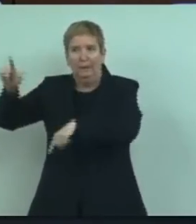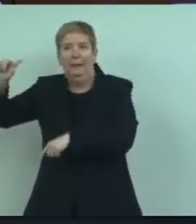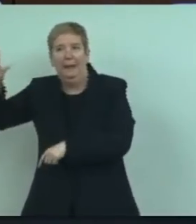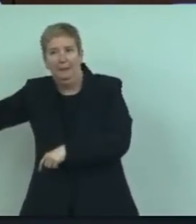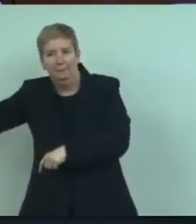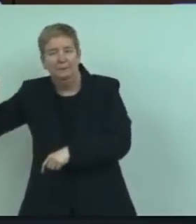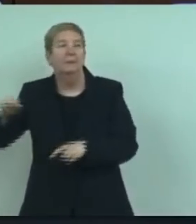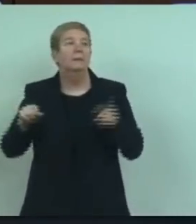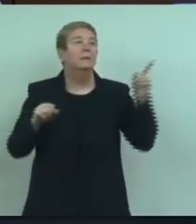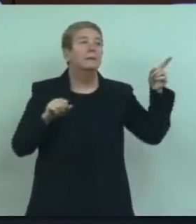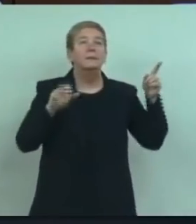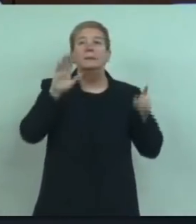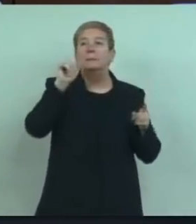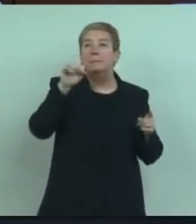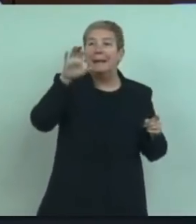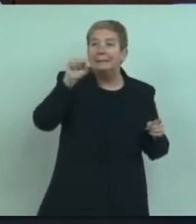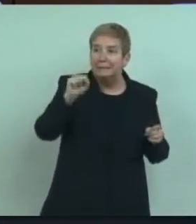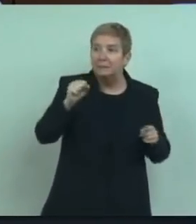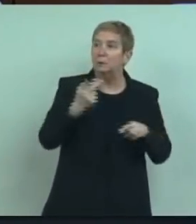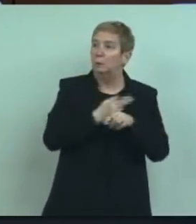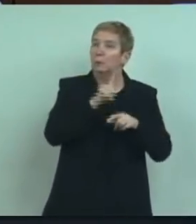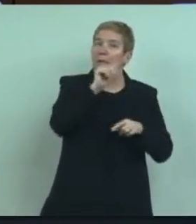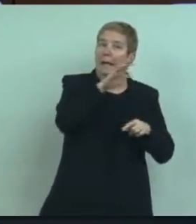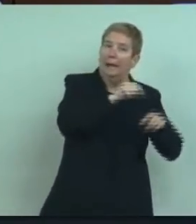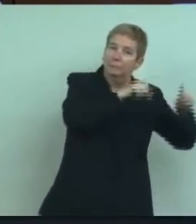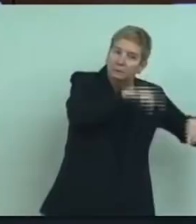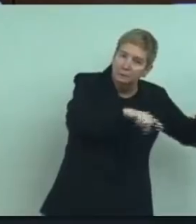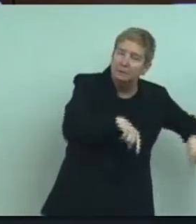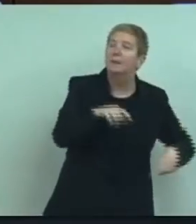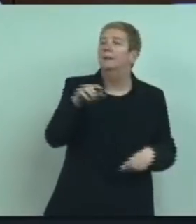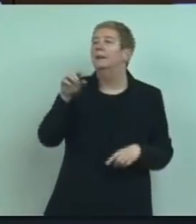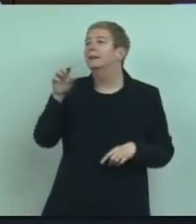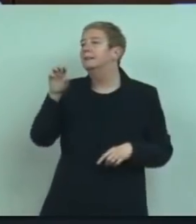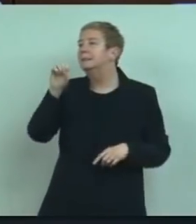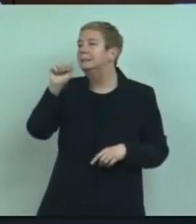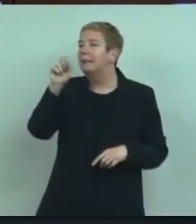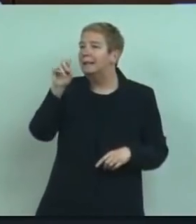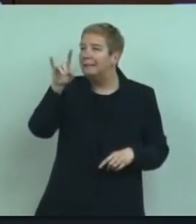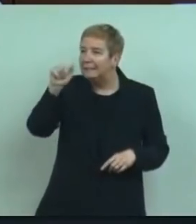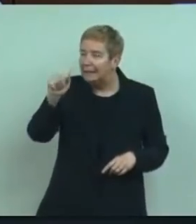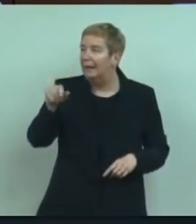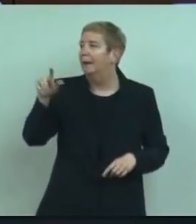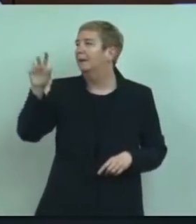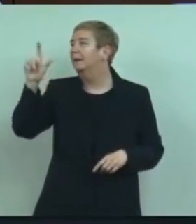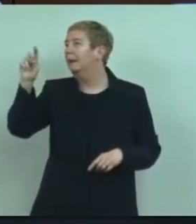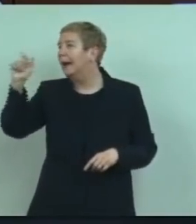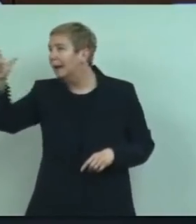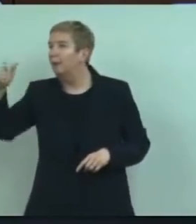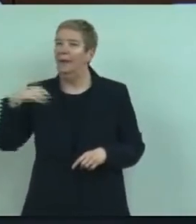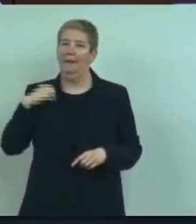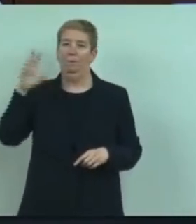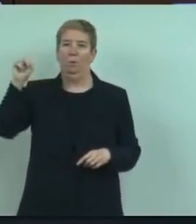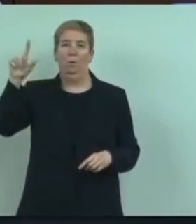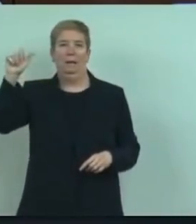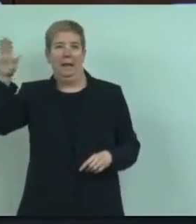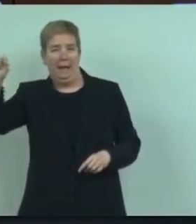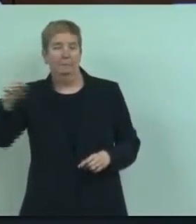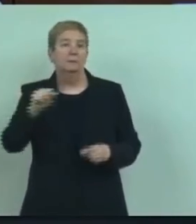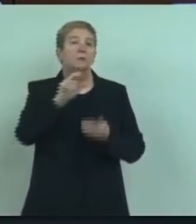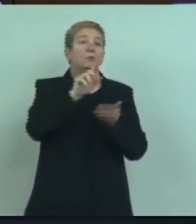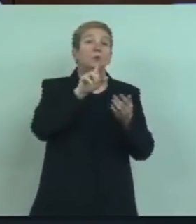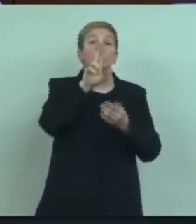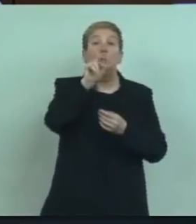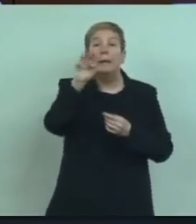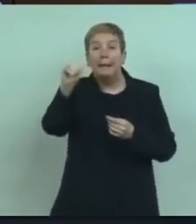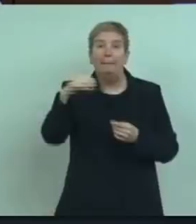bases use labs. Our Sandy and Lanel have their own labs. The University of New Mexico has research labs.